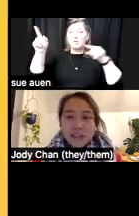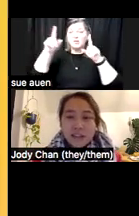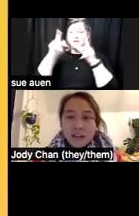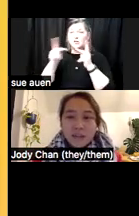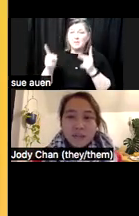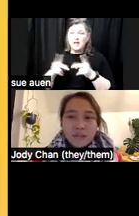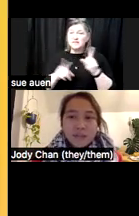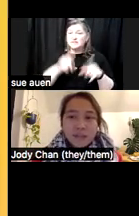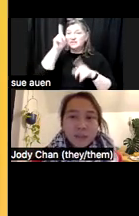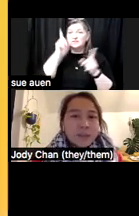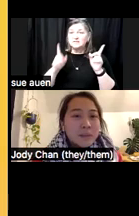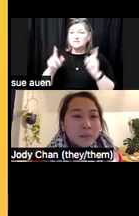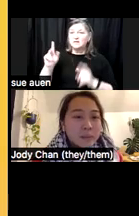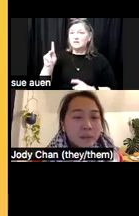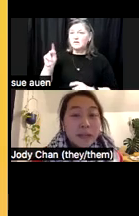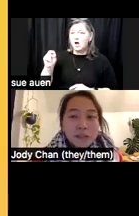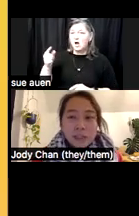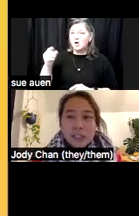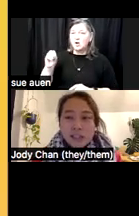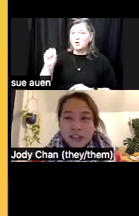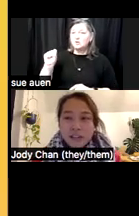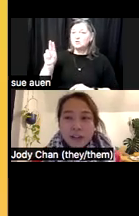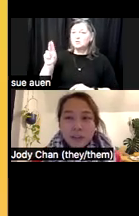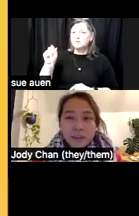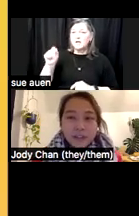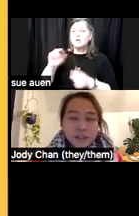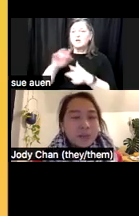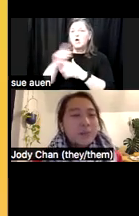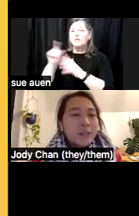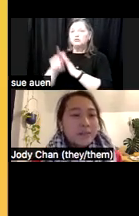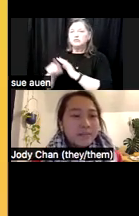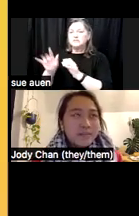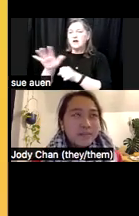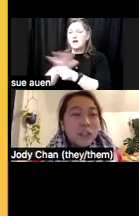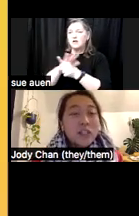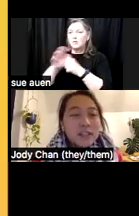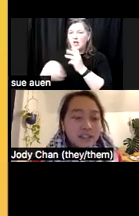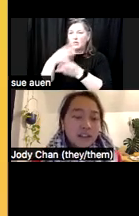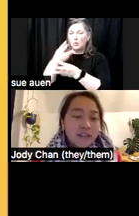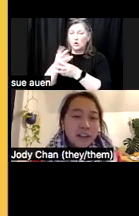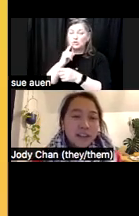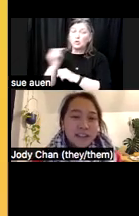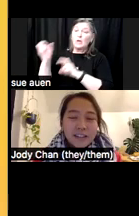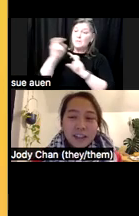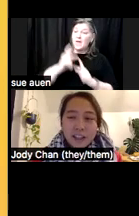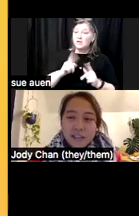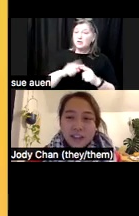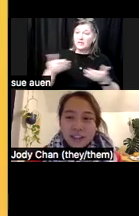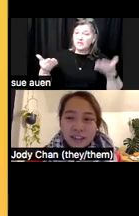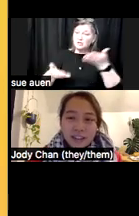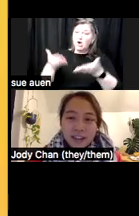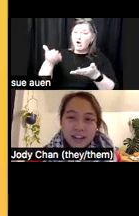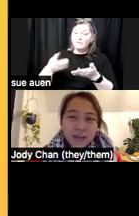and oppressed peoples impacted by genocide around the world. So we're returning to this offering and thinking